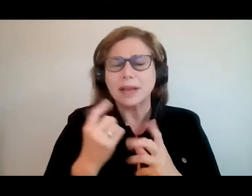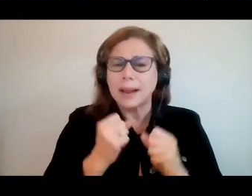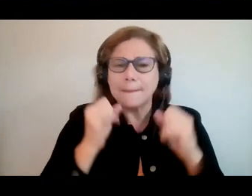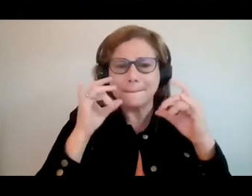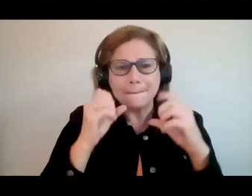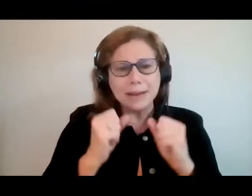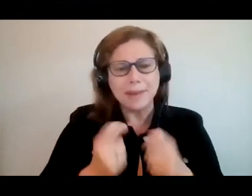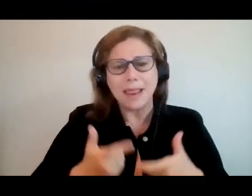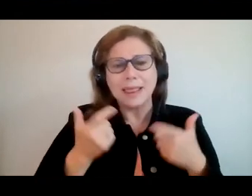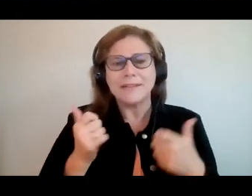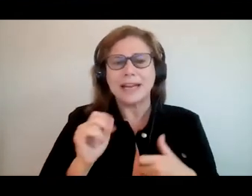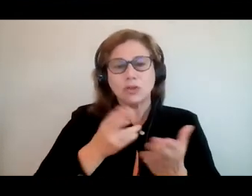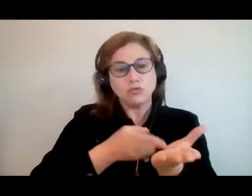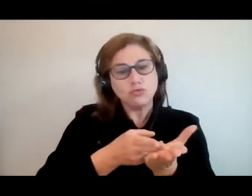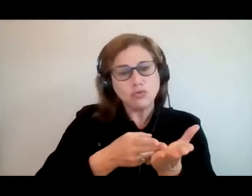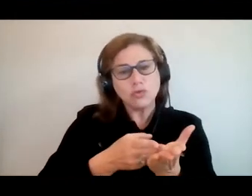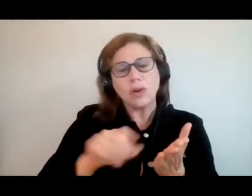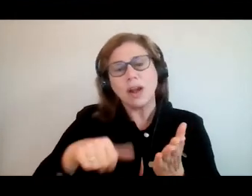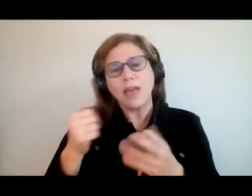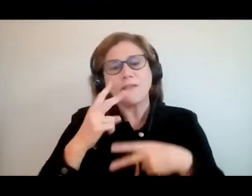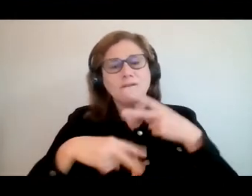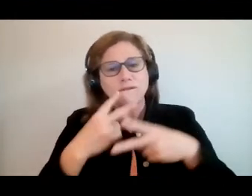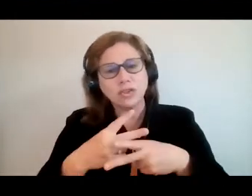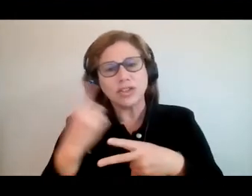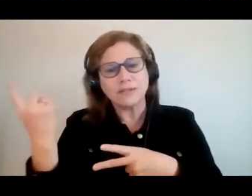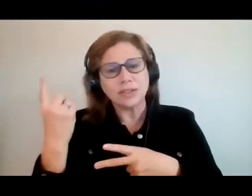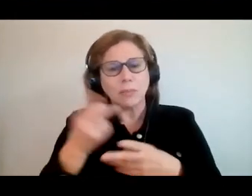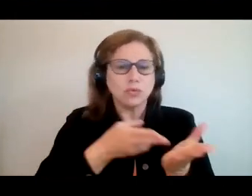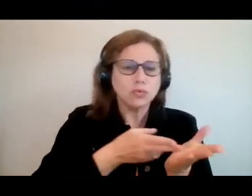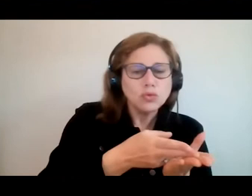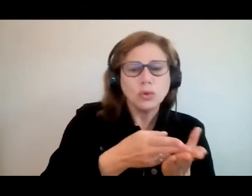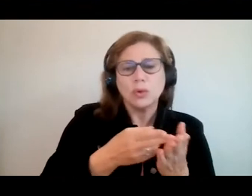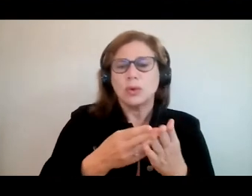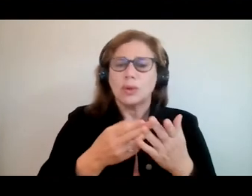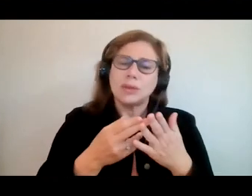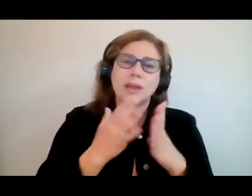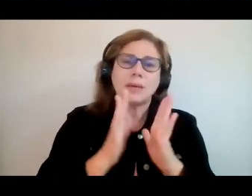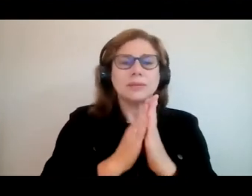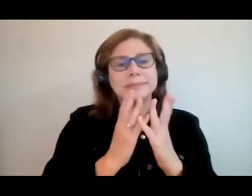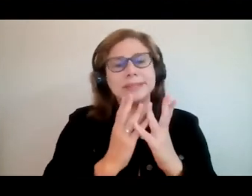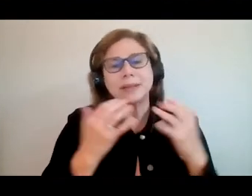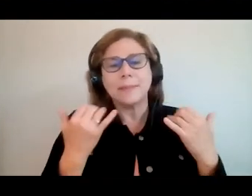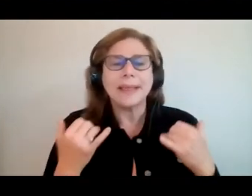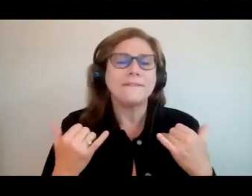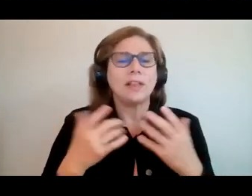another version of someone's truth, which is playful and committed and